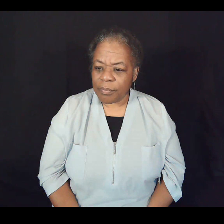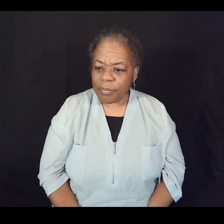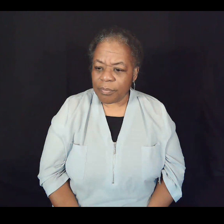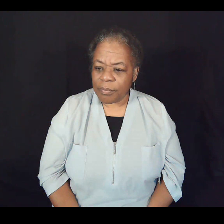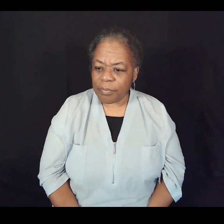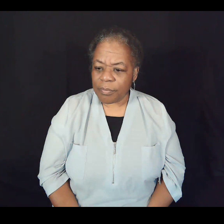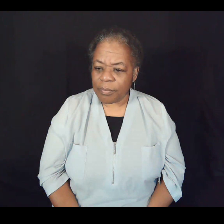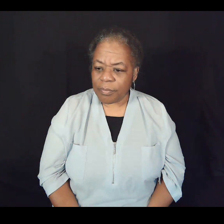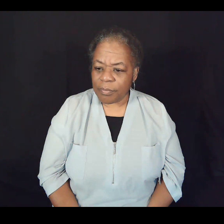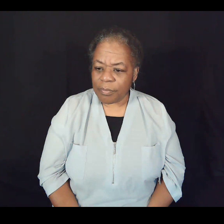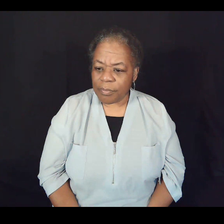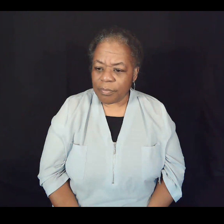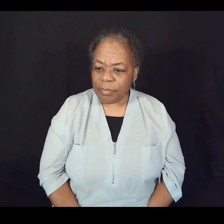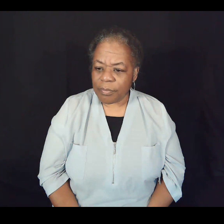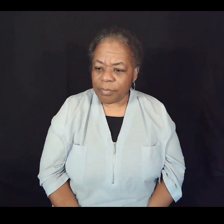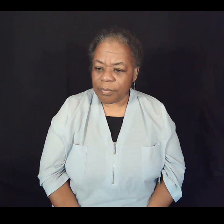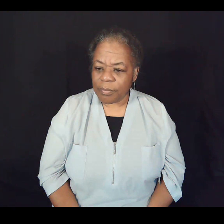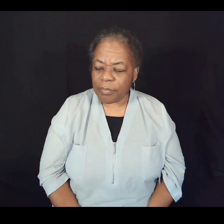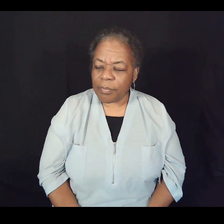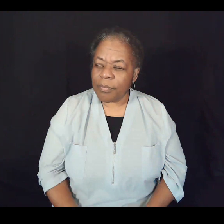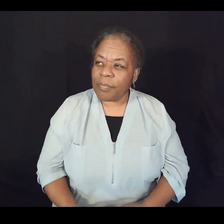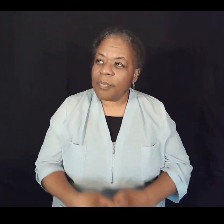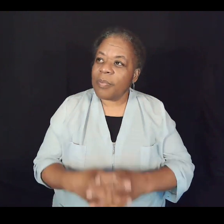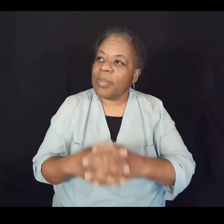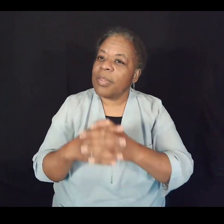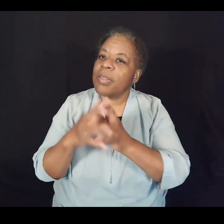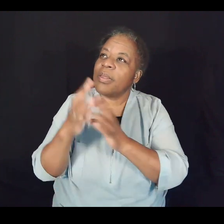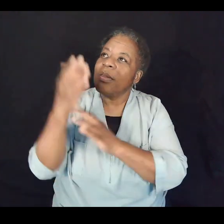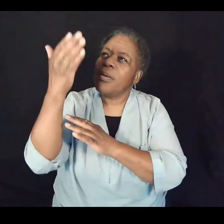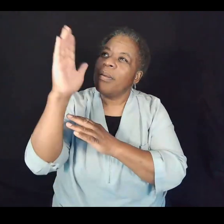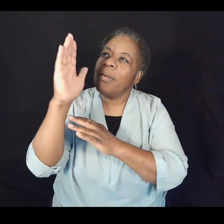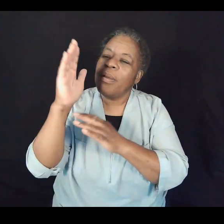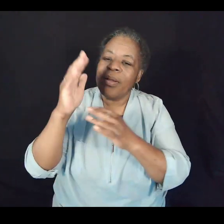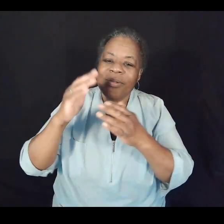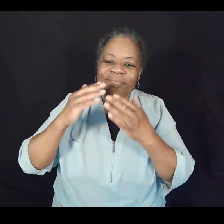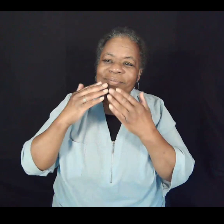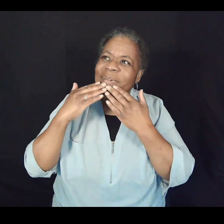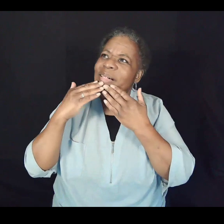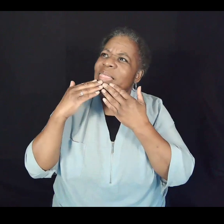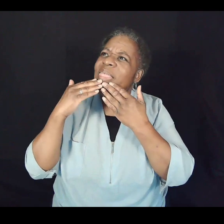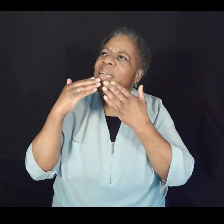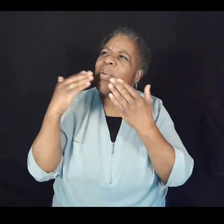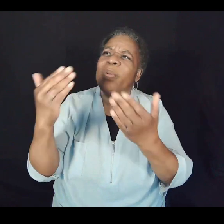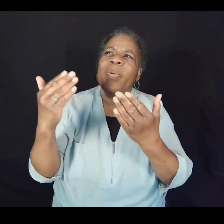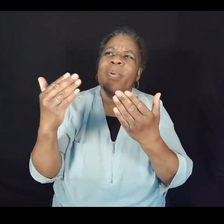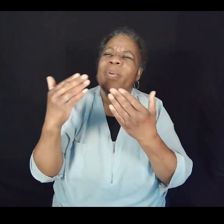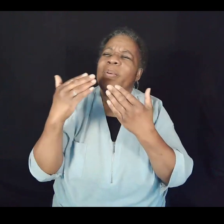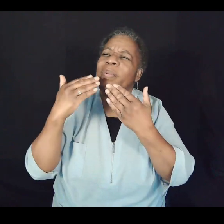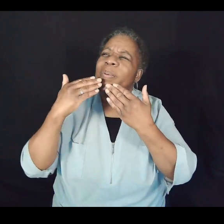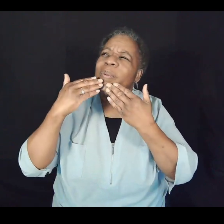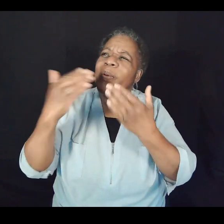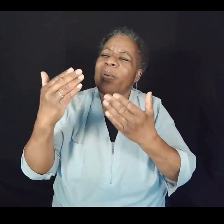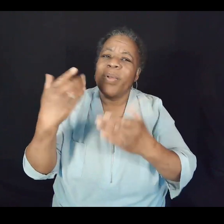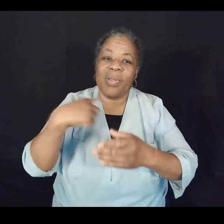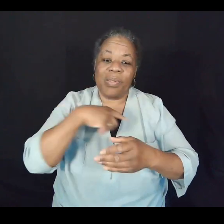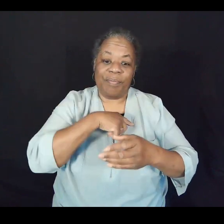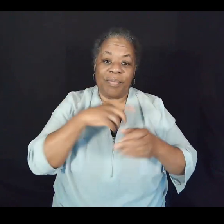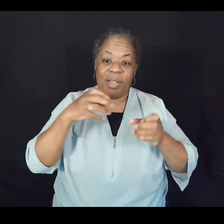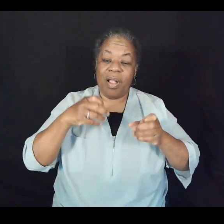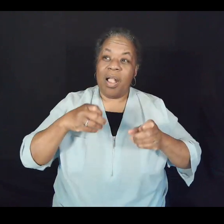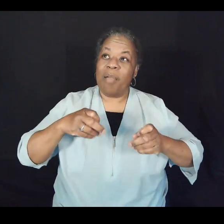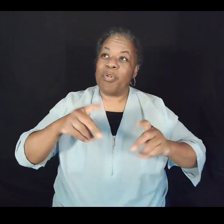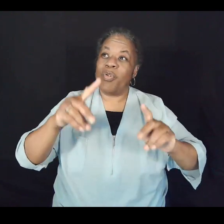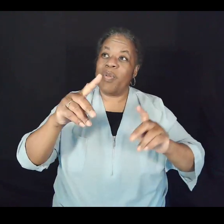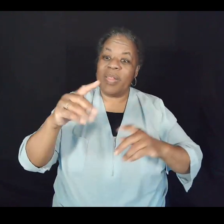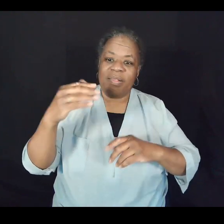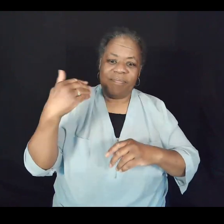God, we thank you so much that we have opportunities like this to be reminded of